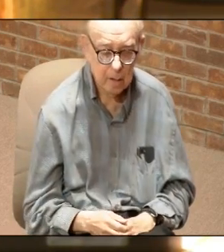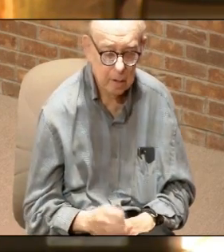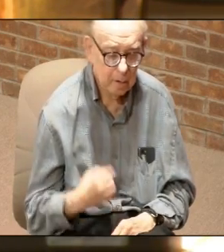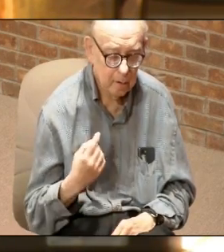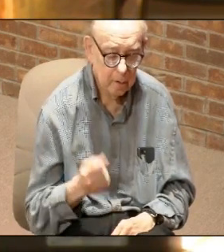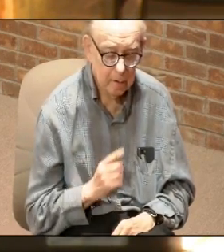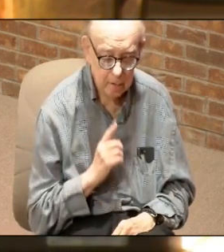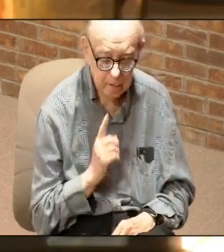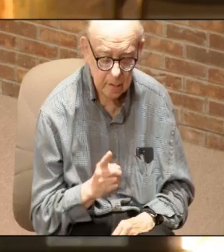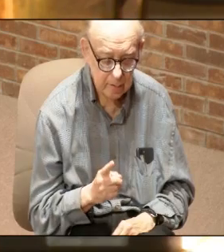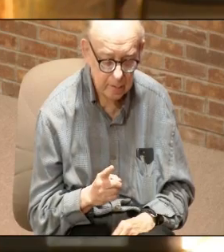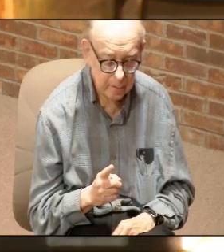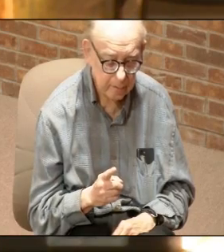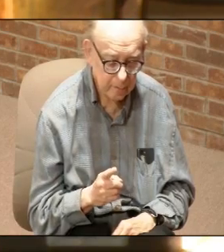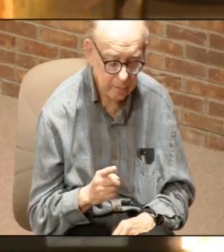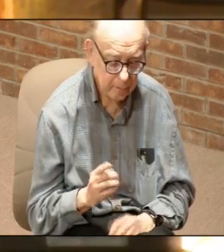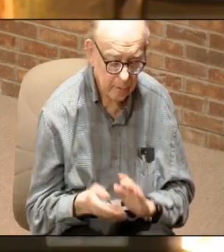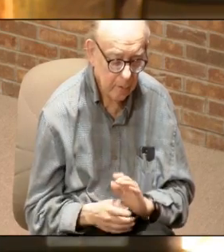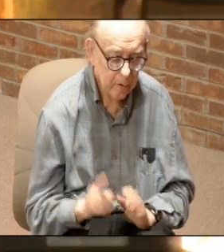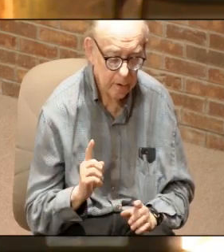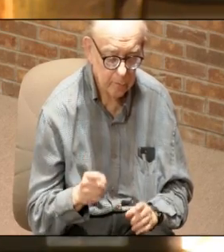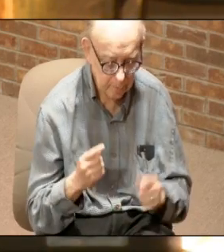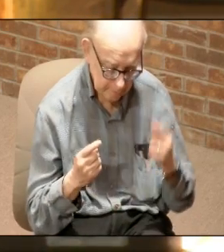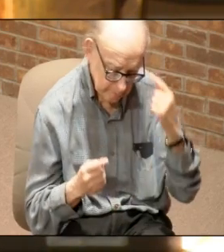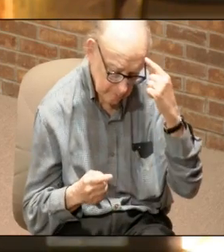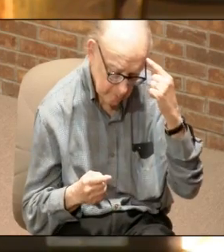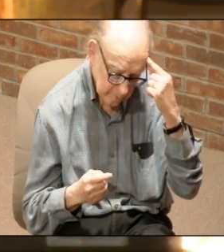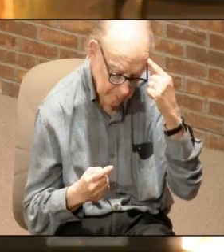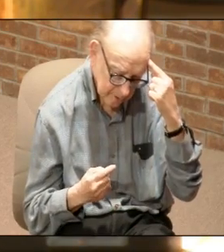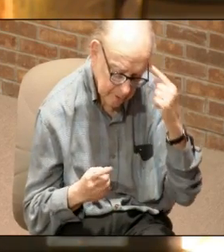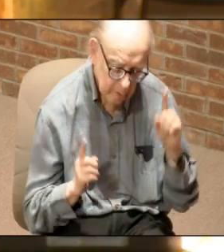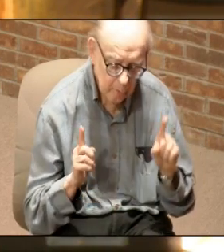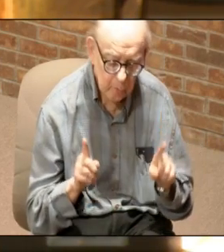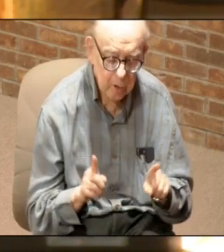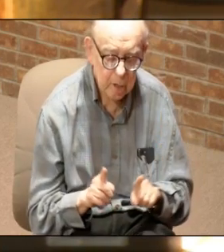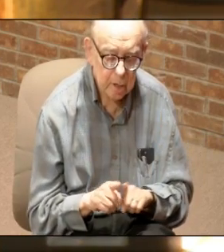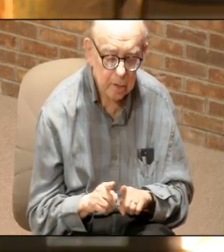We truly will be in one mind, in one accord.